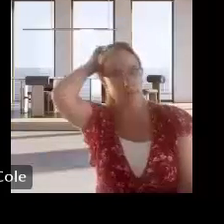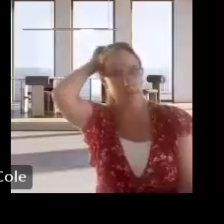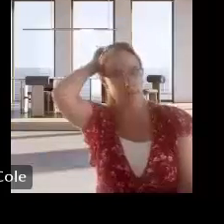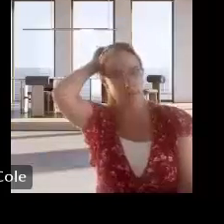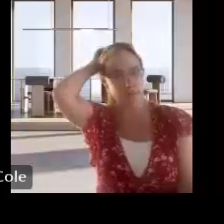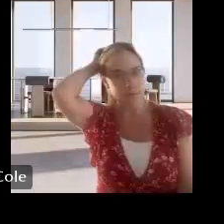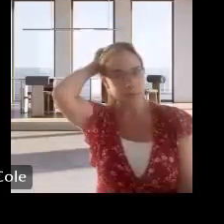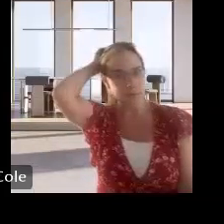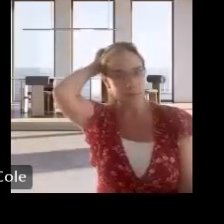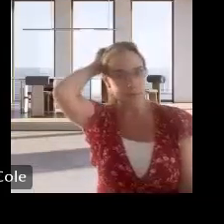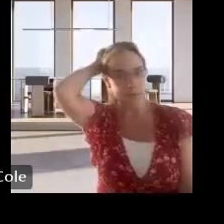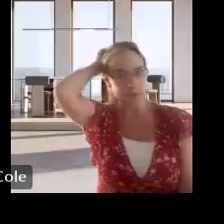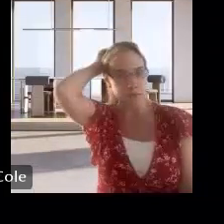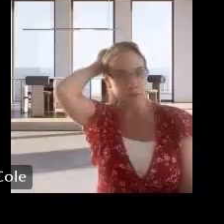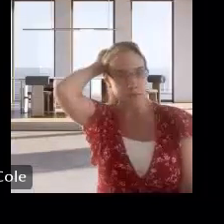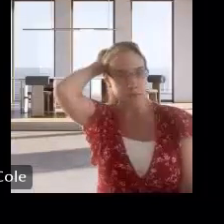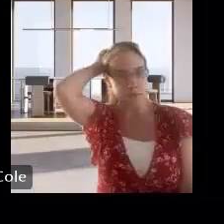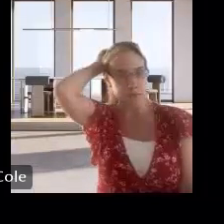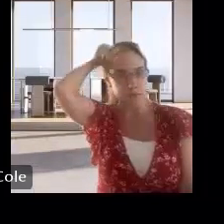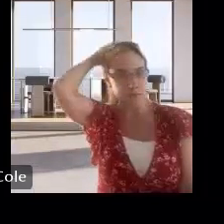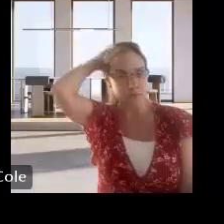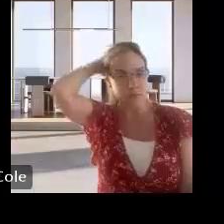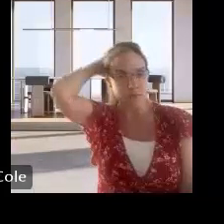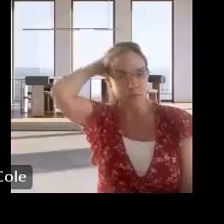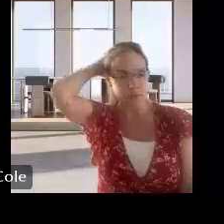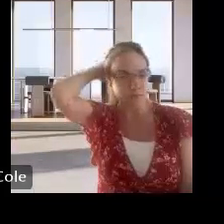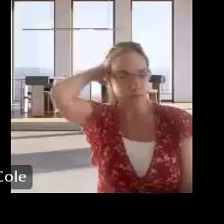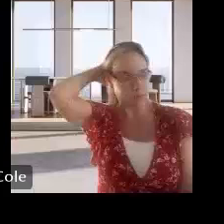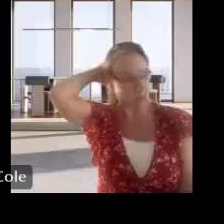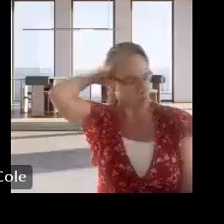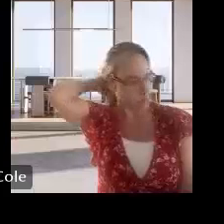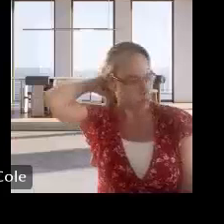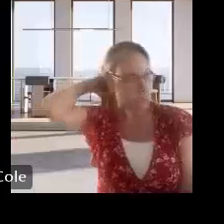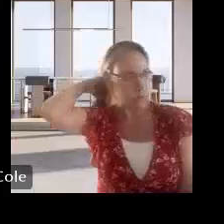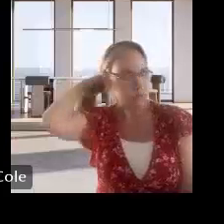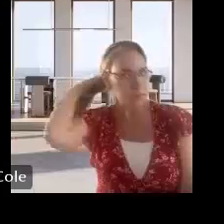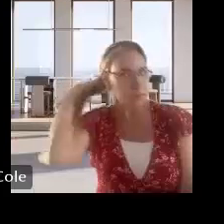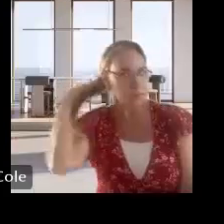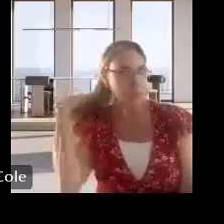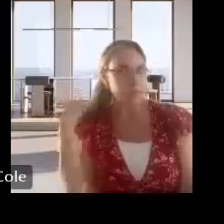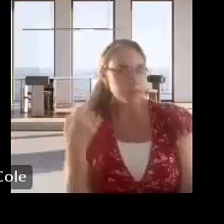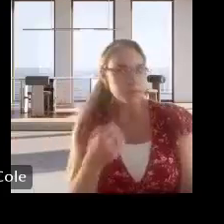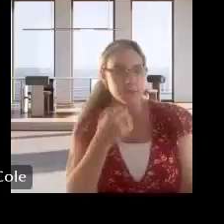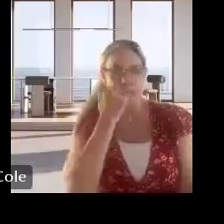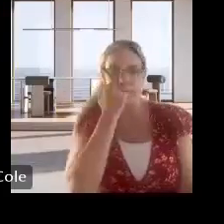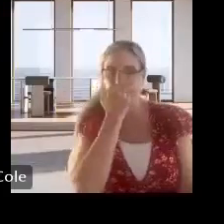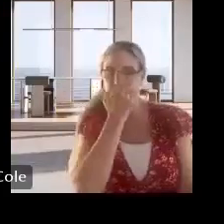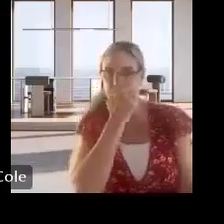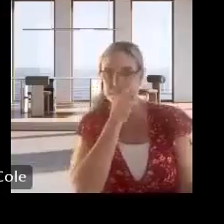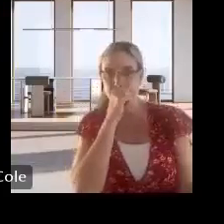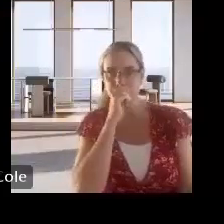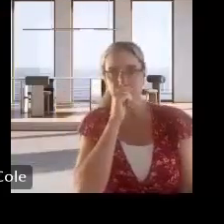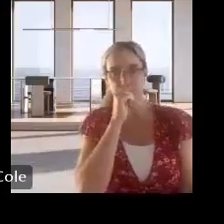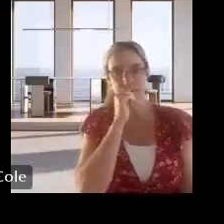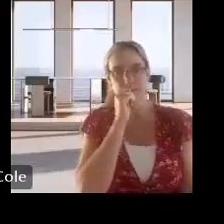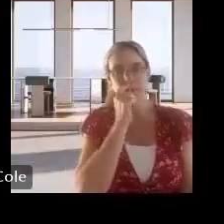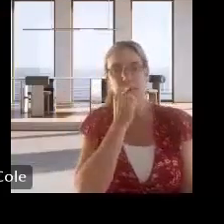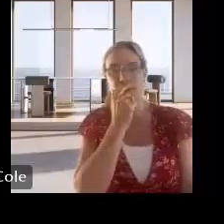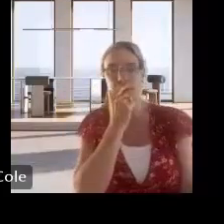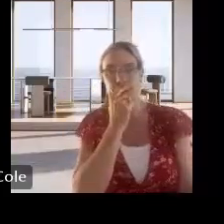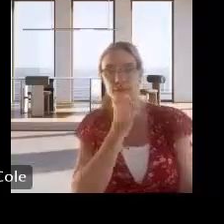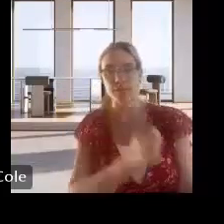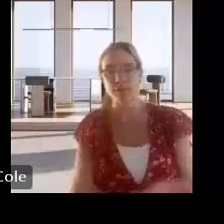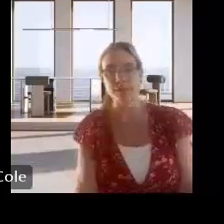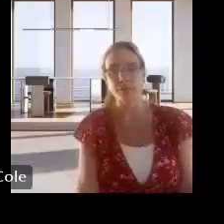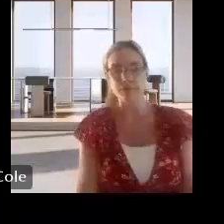the graduation coach, if that's what you're asking. Yes. Totally different. One's to teach our staff. That's instructional. No, because coach. In here it said it